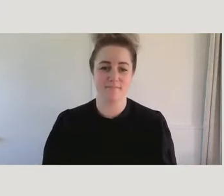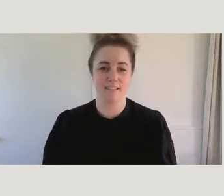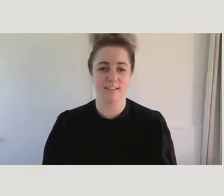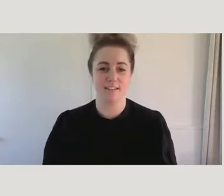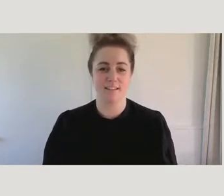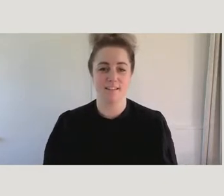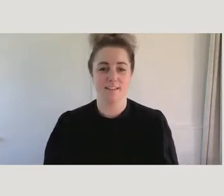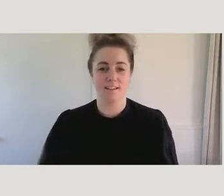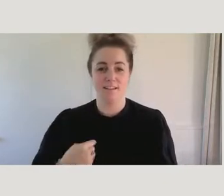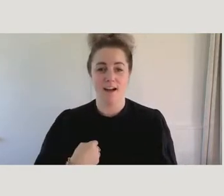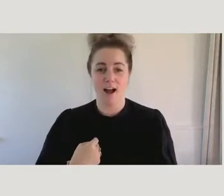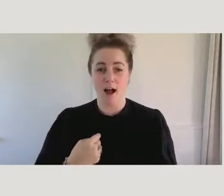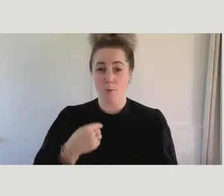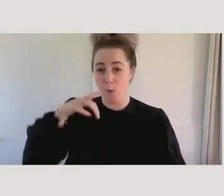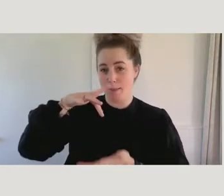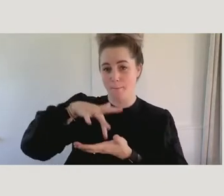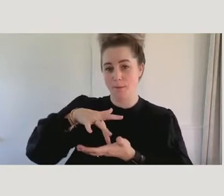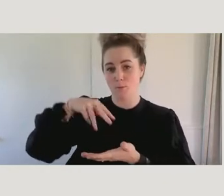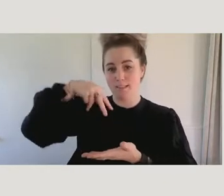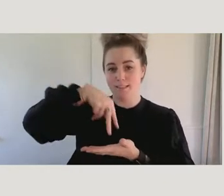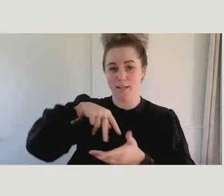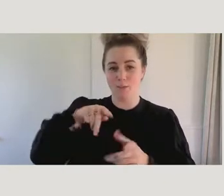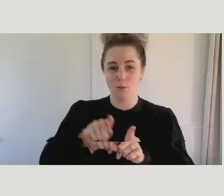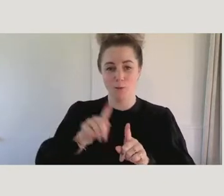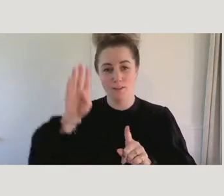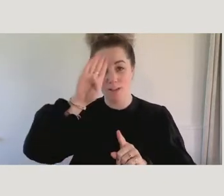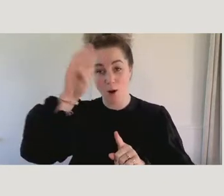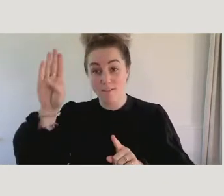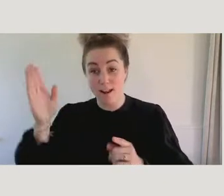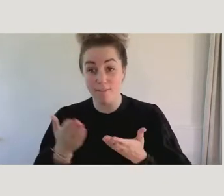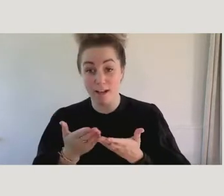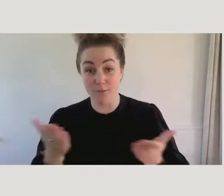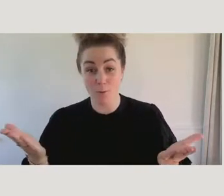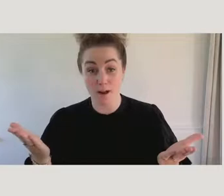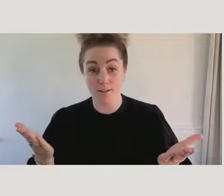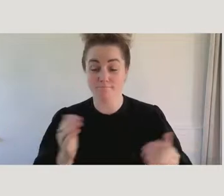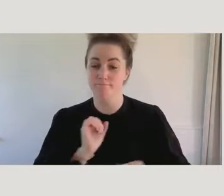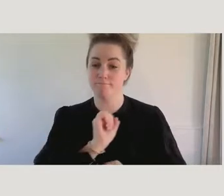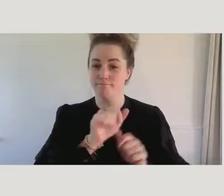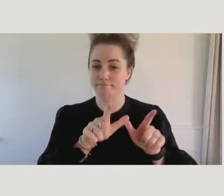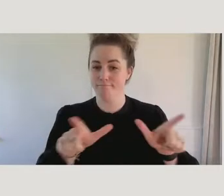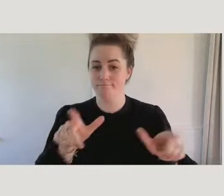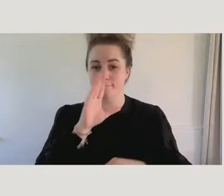oh I'm going to stand in the middle too uh it's all over love everyone um